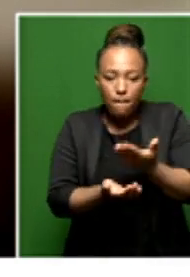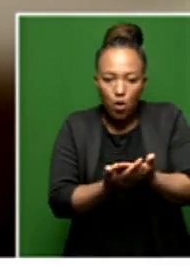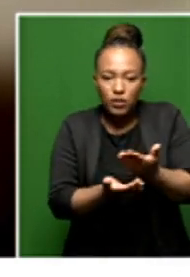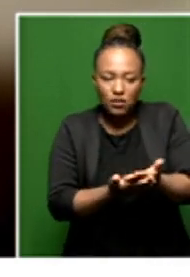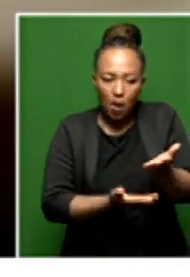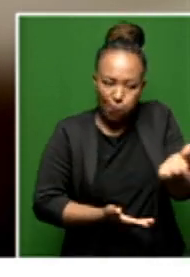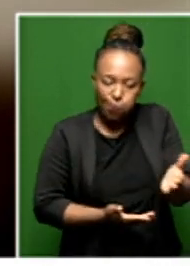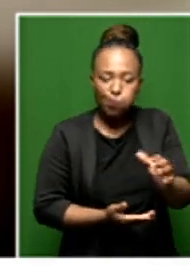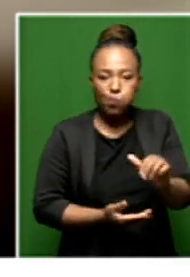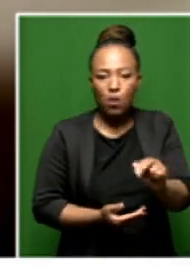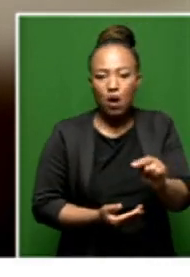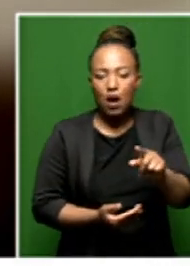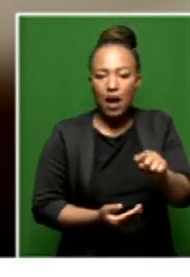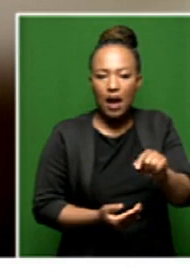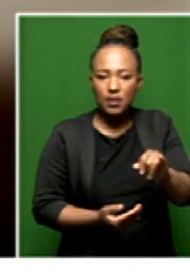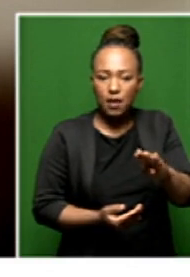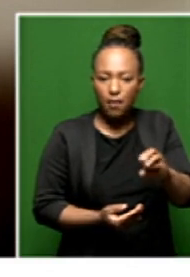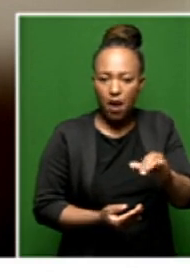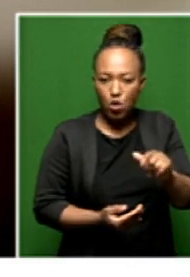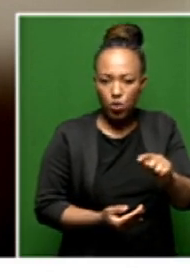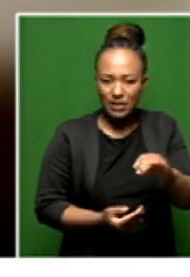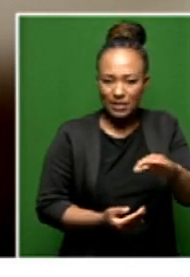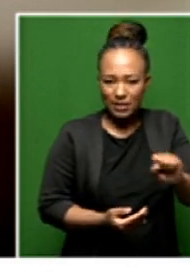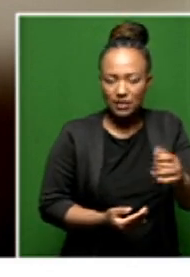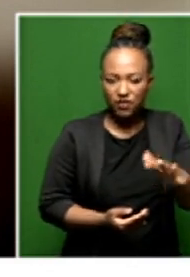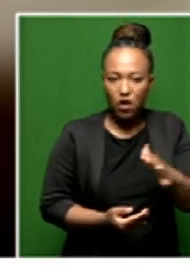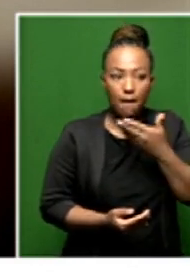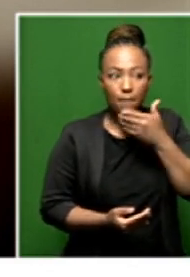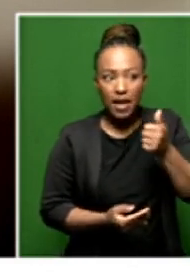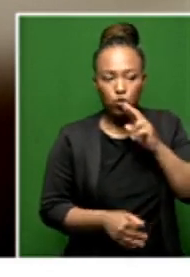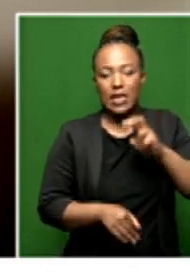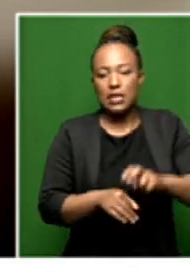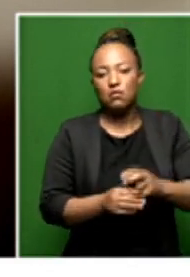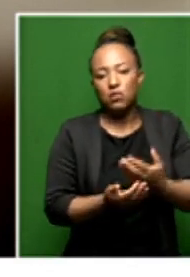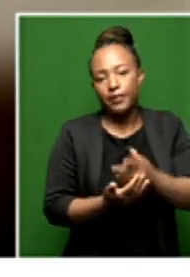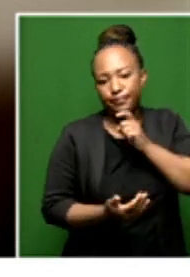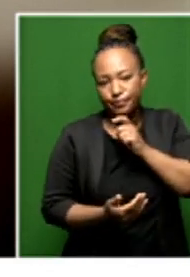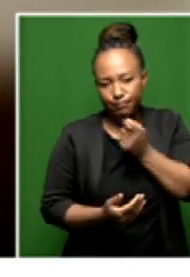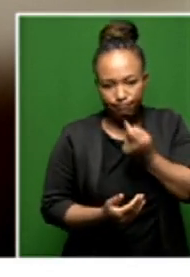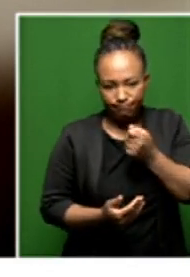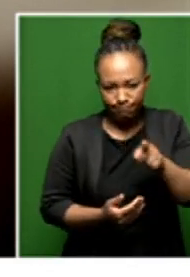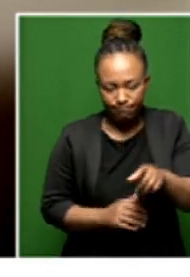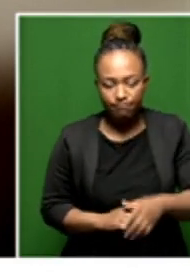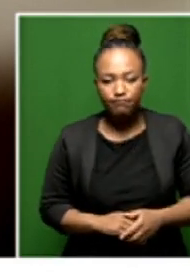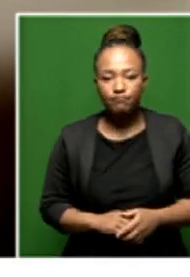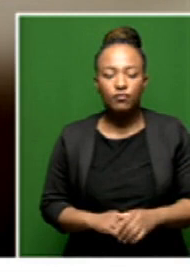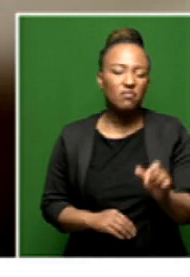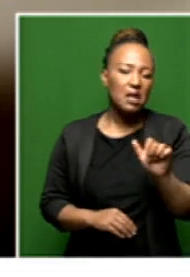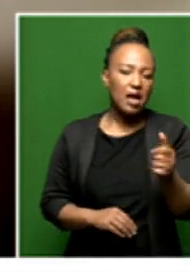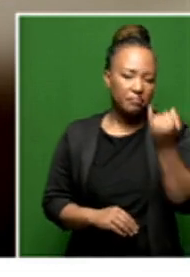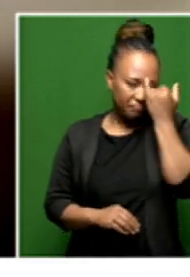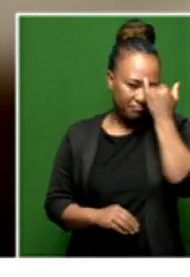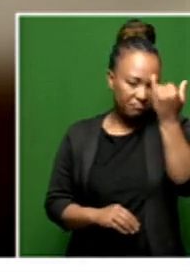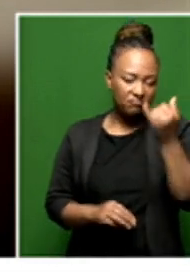use the one that was best indicated. And then another idea